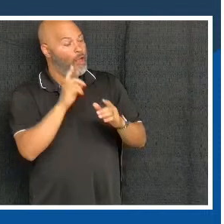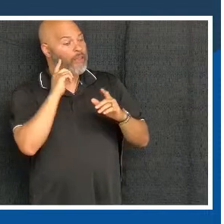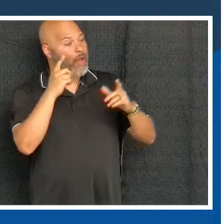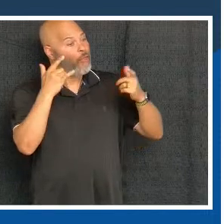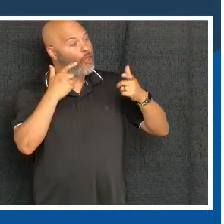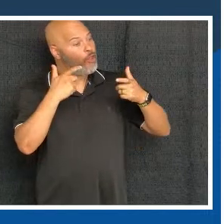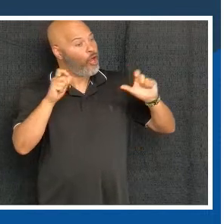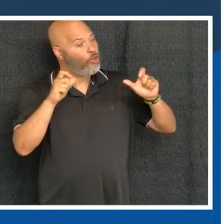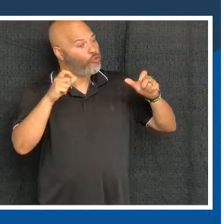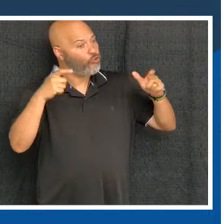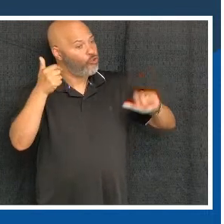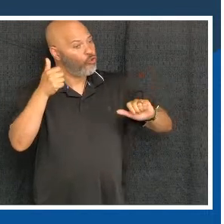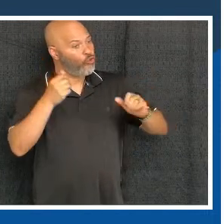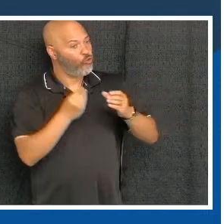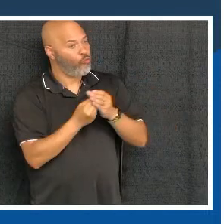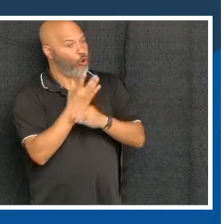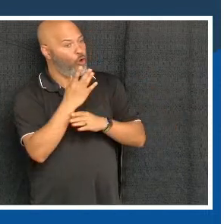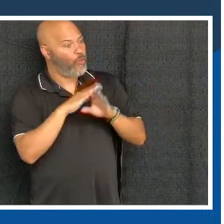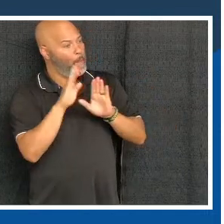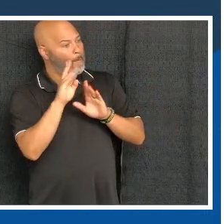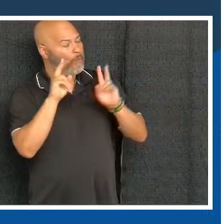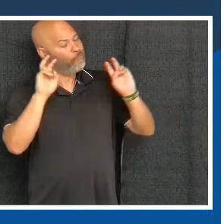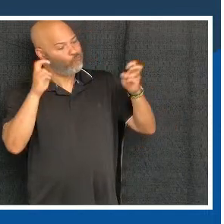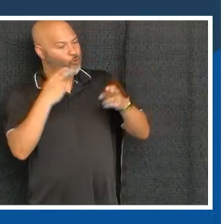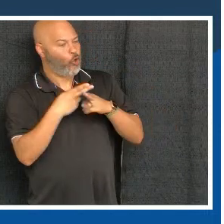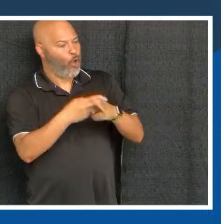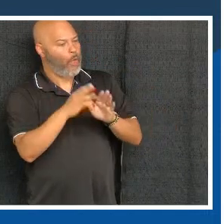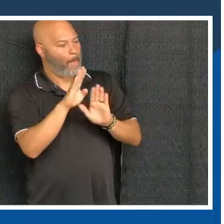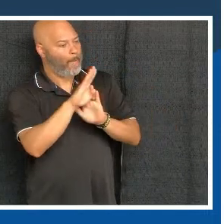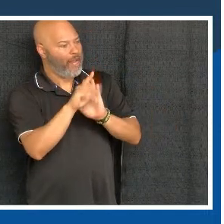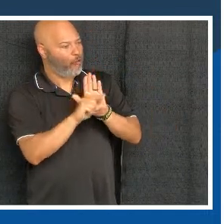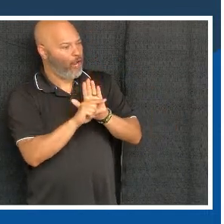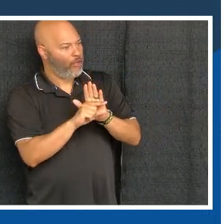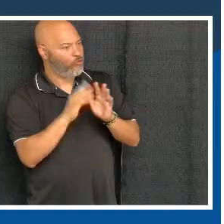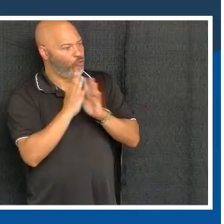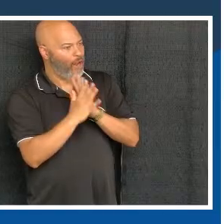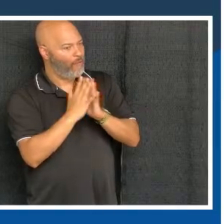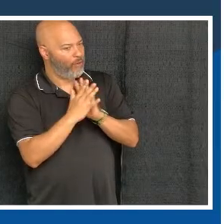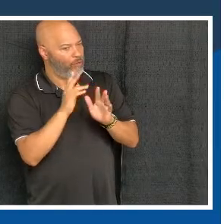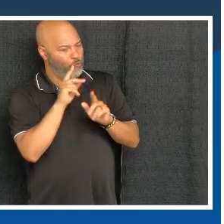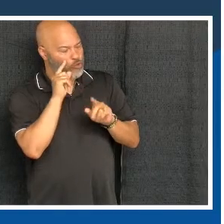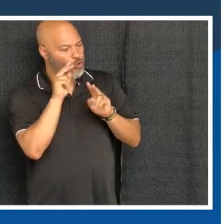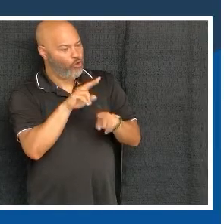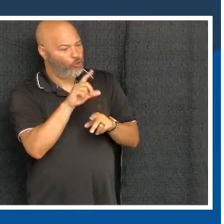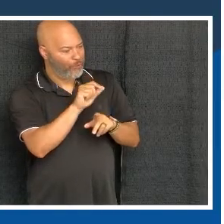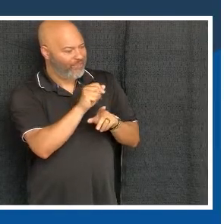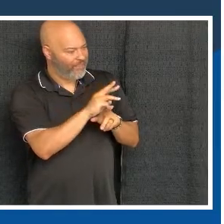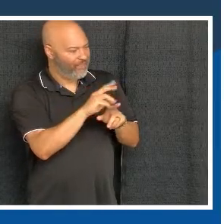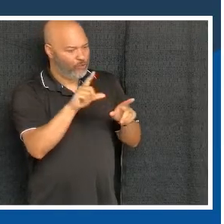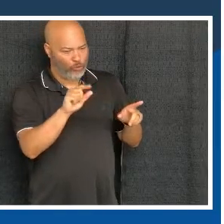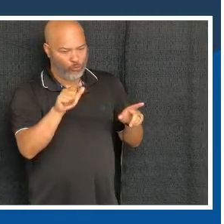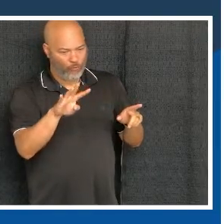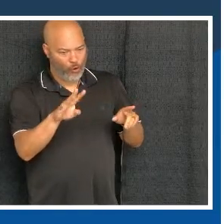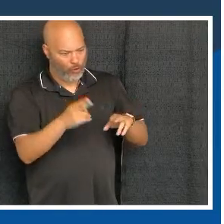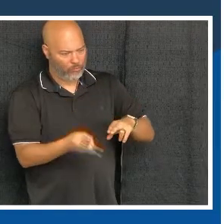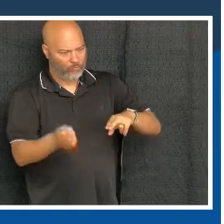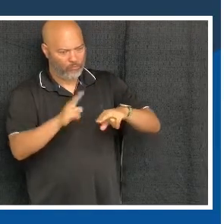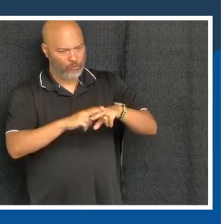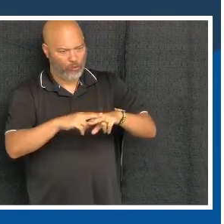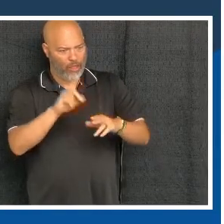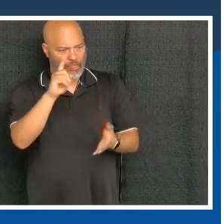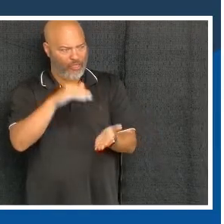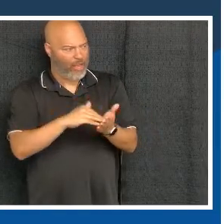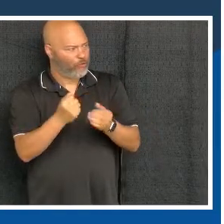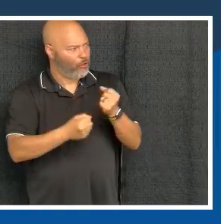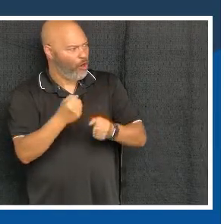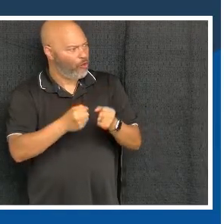the background traffic, we call it, so that's like what Mr. Chandler was saying, when you go look at 2016 and then 2024, Yeah. and it increases 1,000 cars,